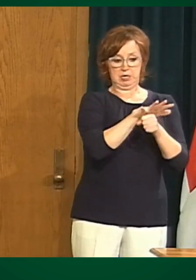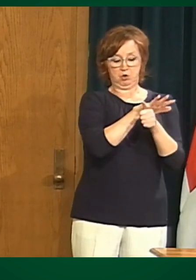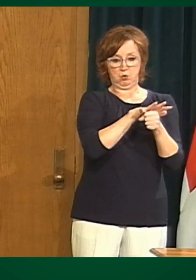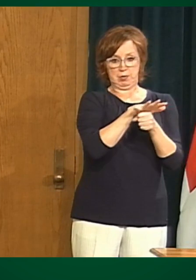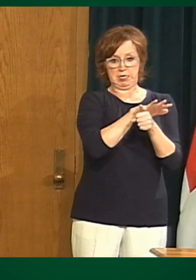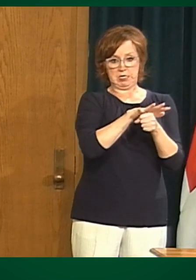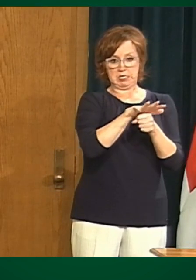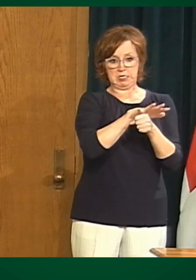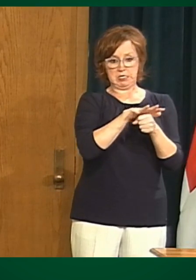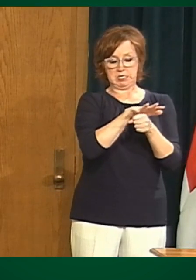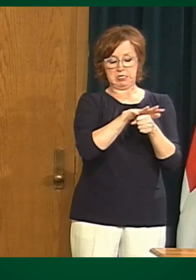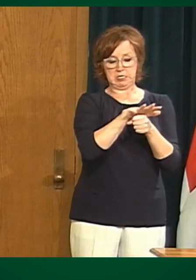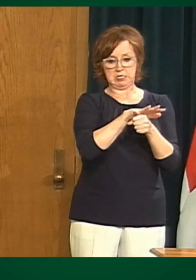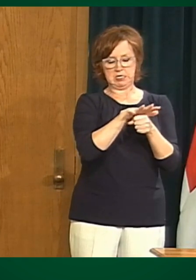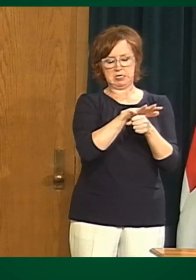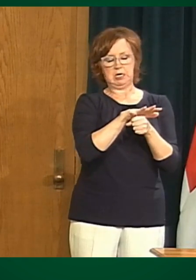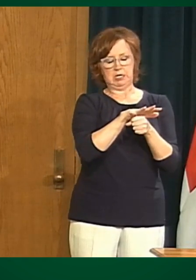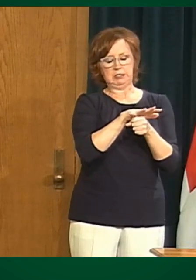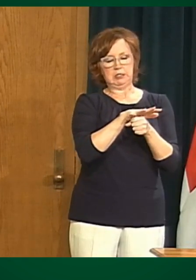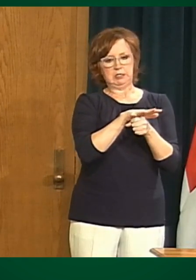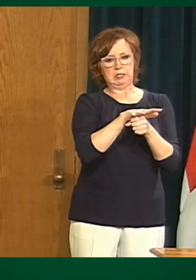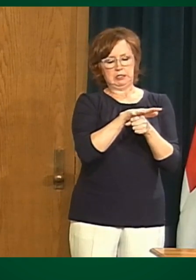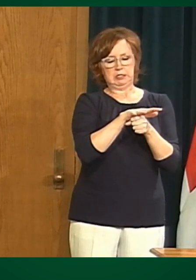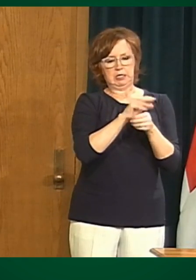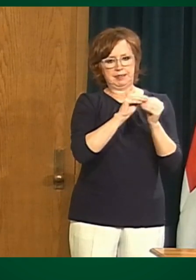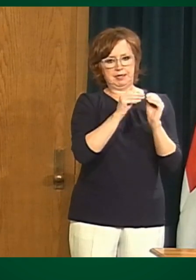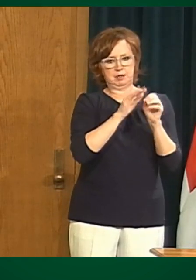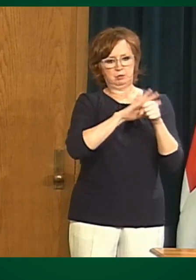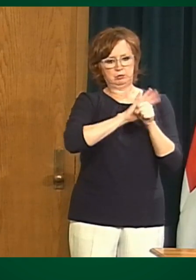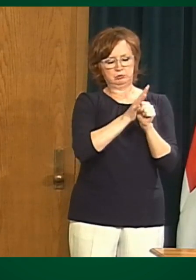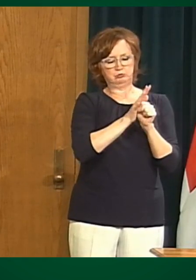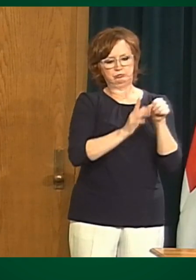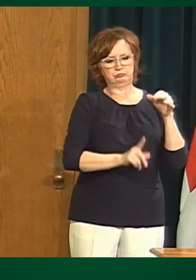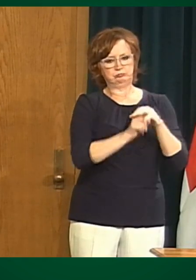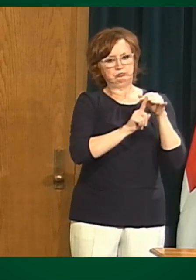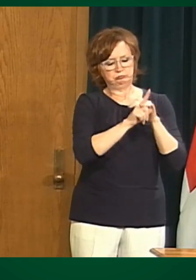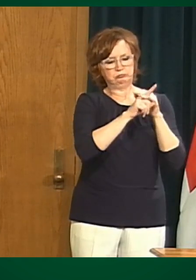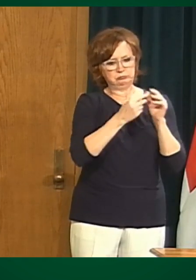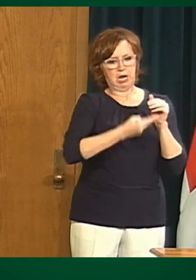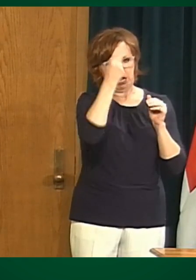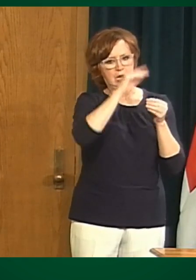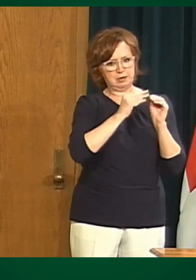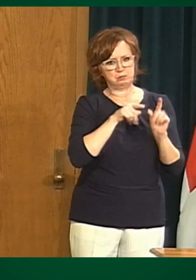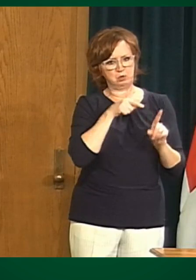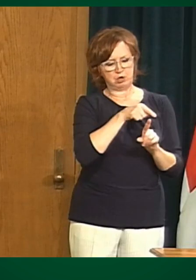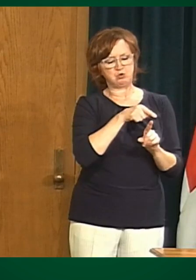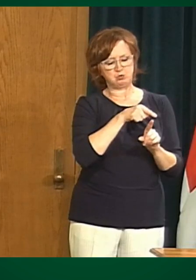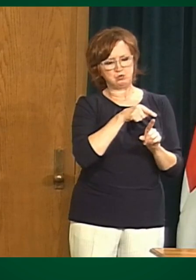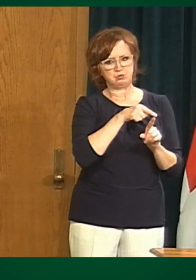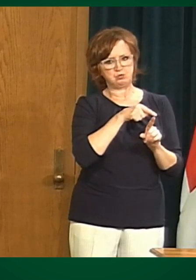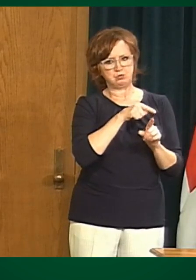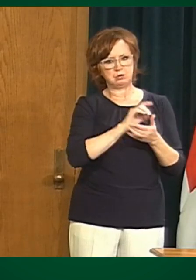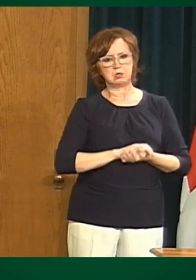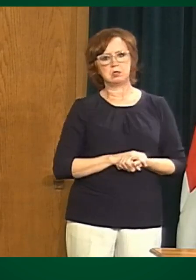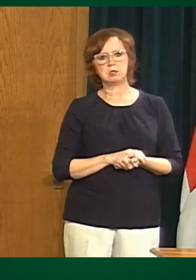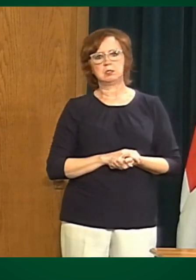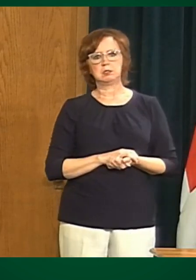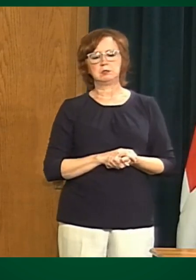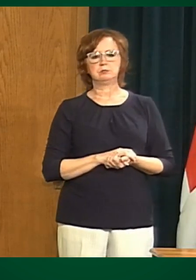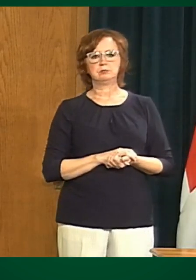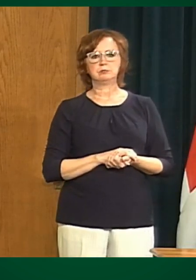experiencing high numbers of COVID-19 cases. In this